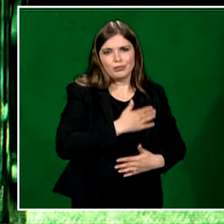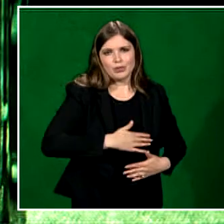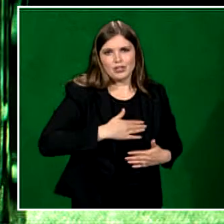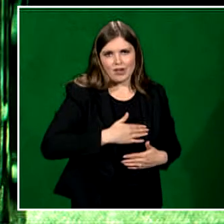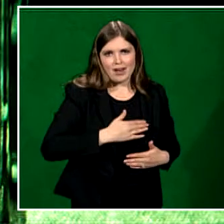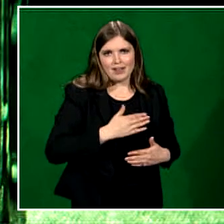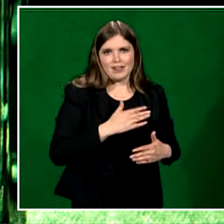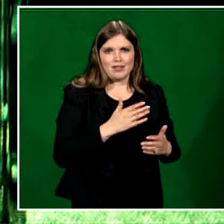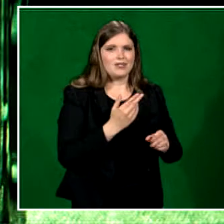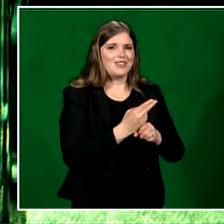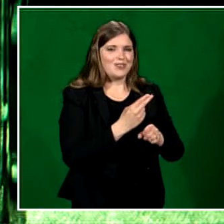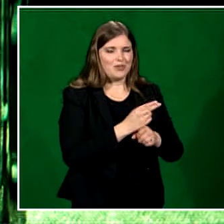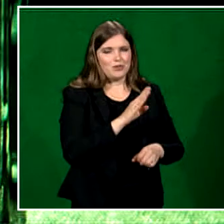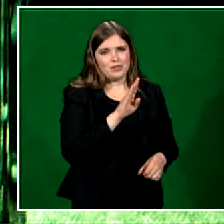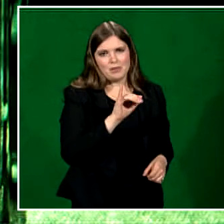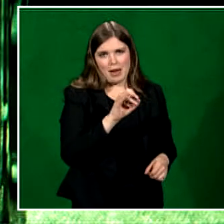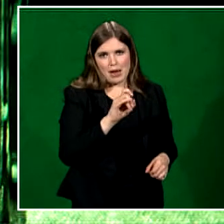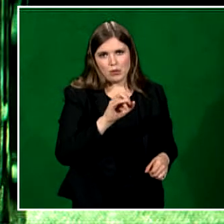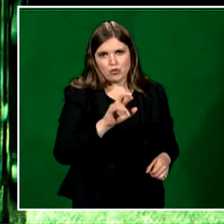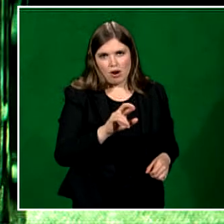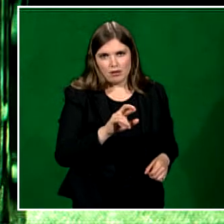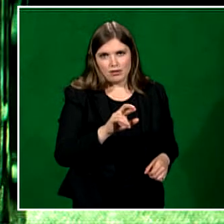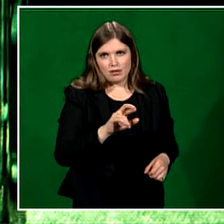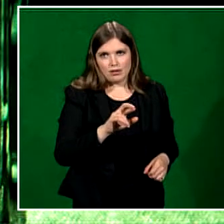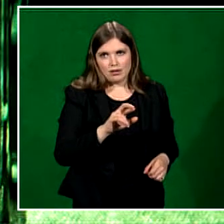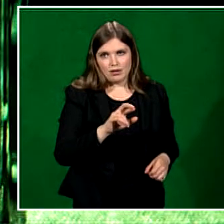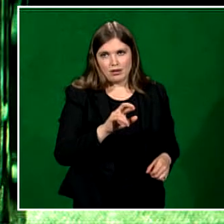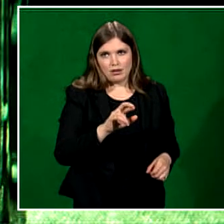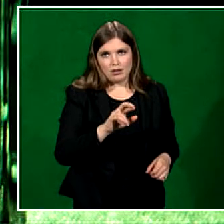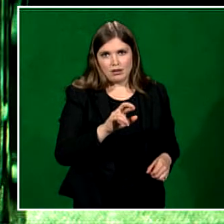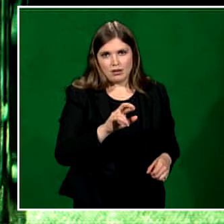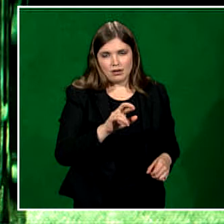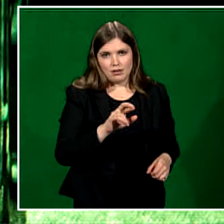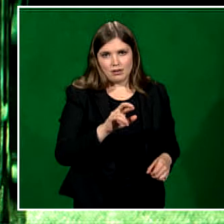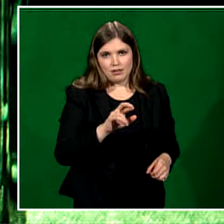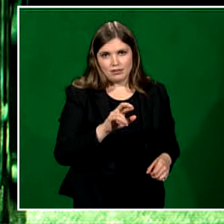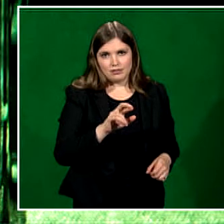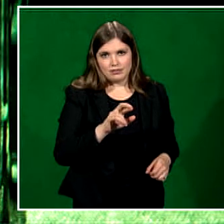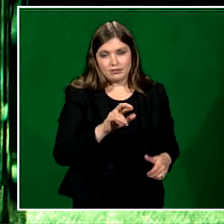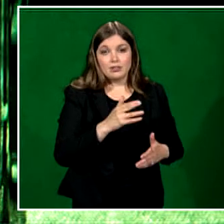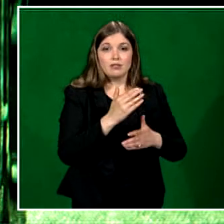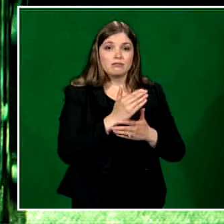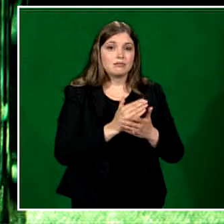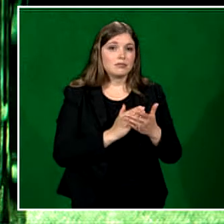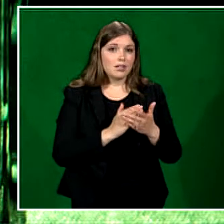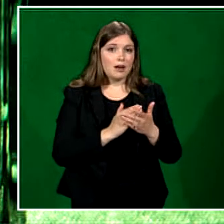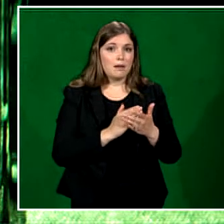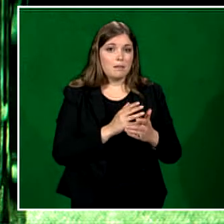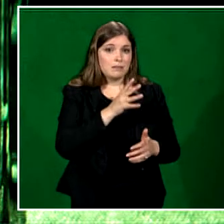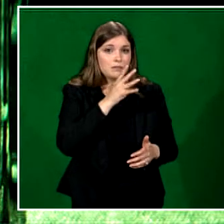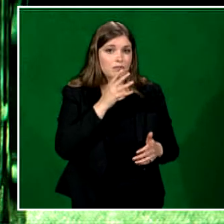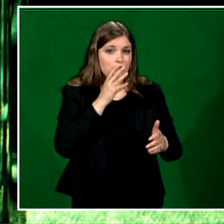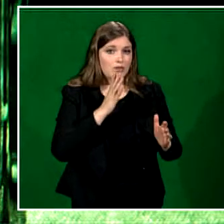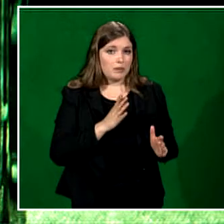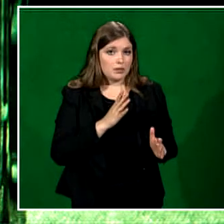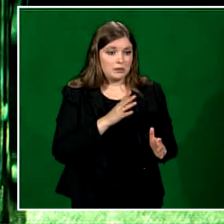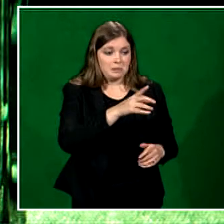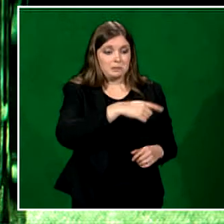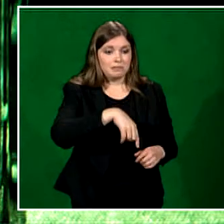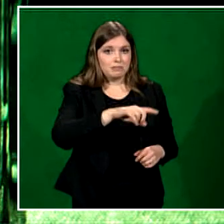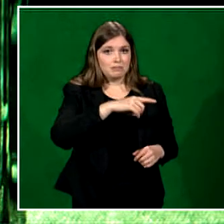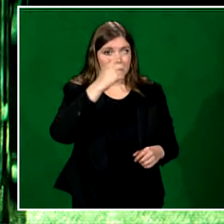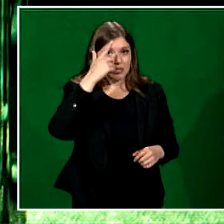biochar. And in that sense, I stated that some farmers, because of